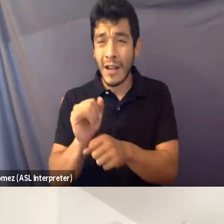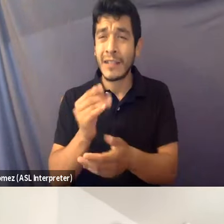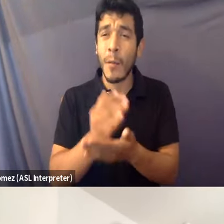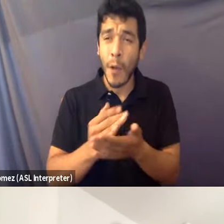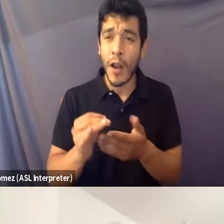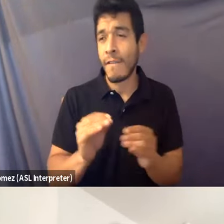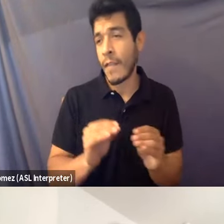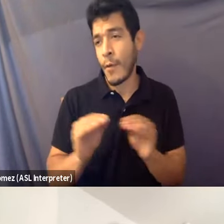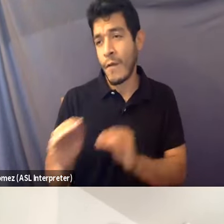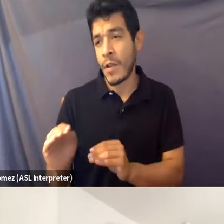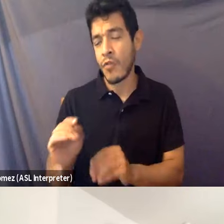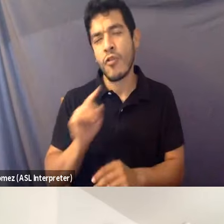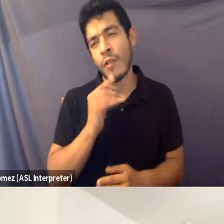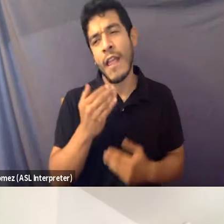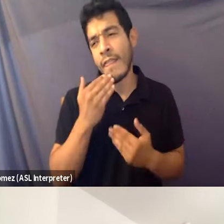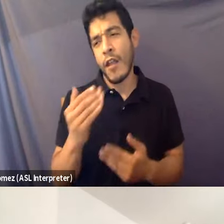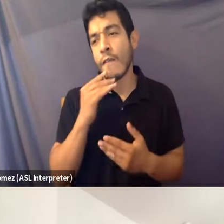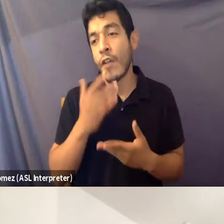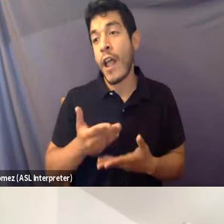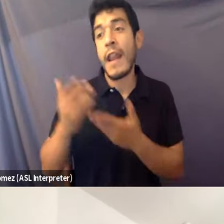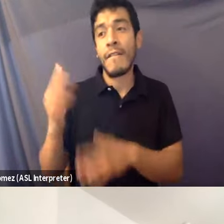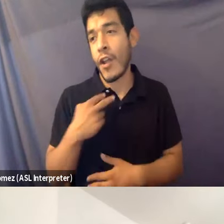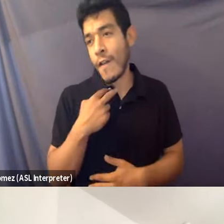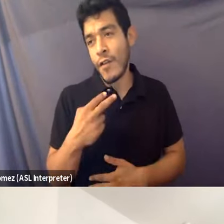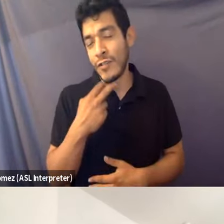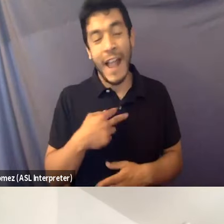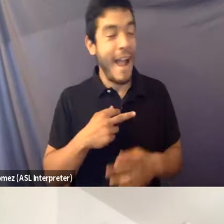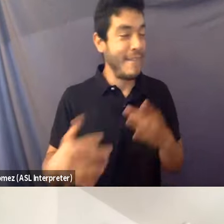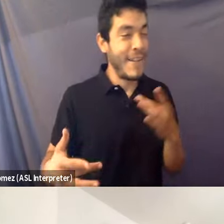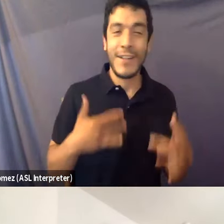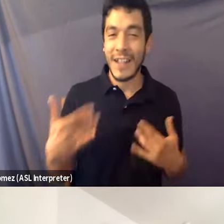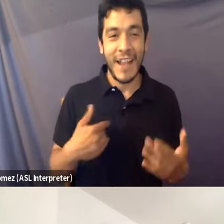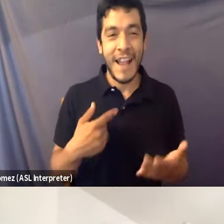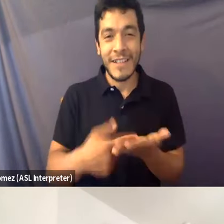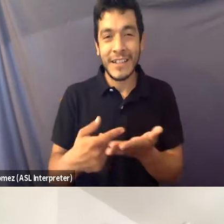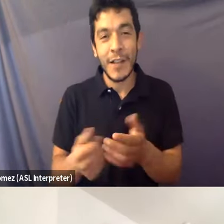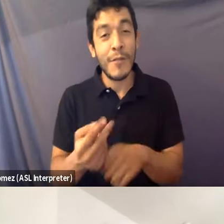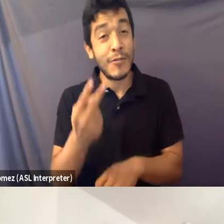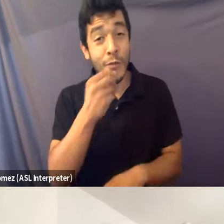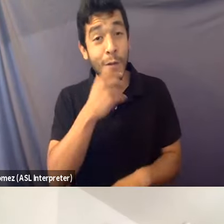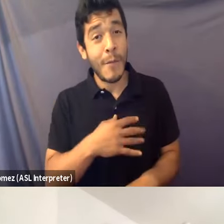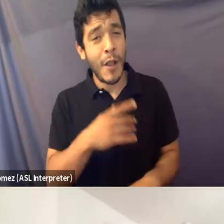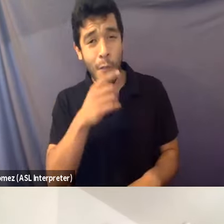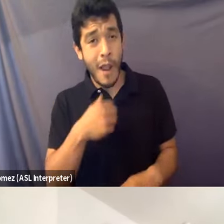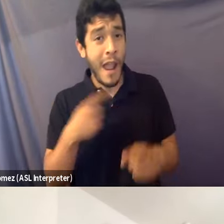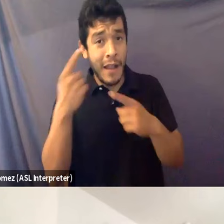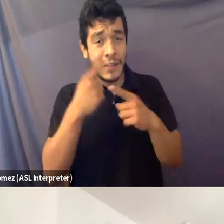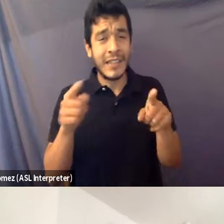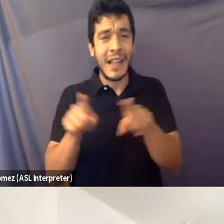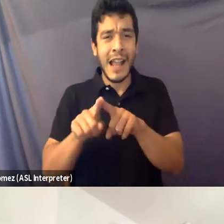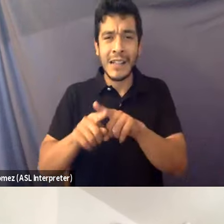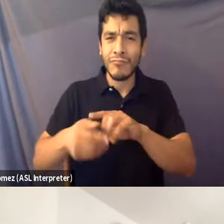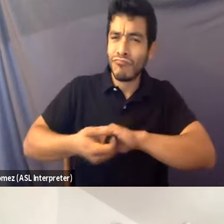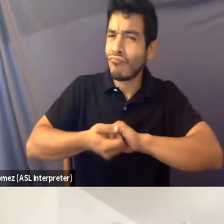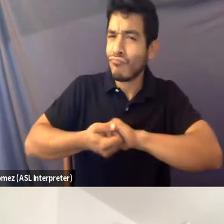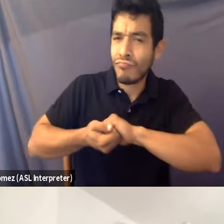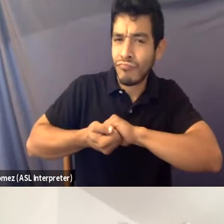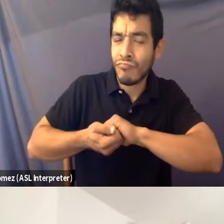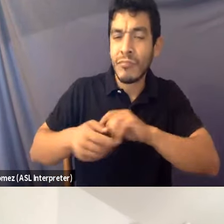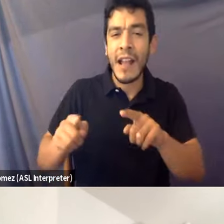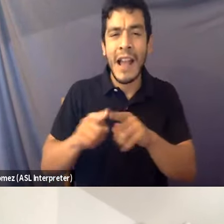for lifting our voices. I'm super excited to have this discussion with two women who I consider as comrades, who I consider as